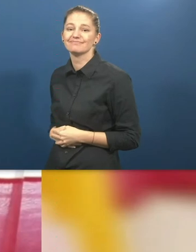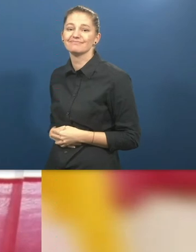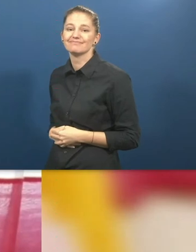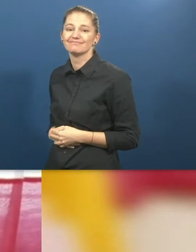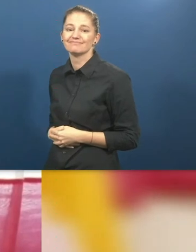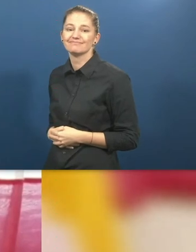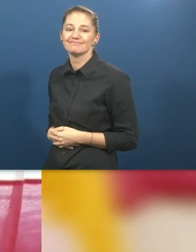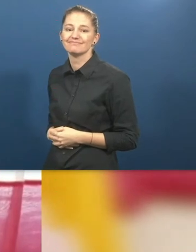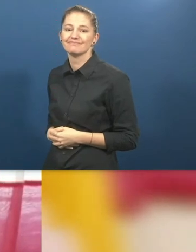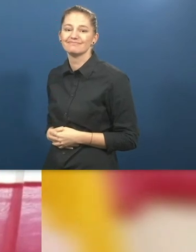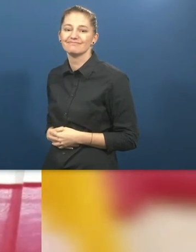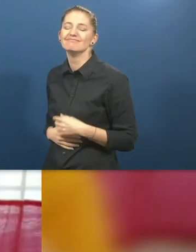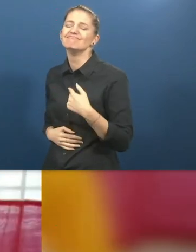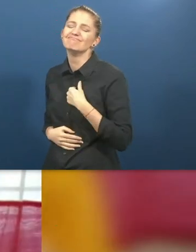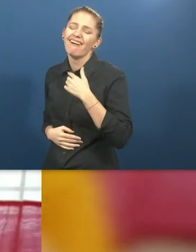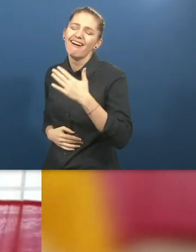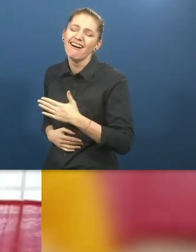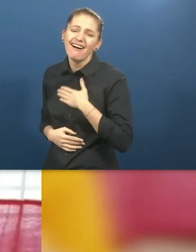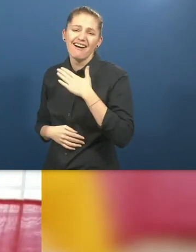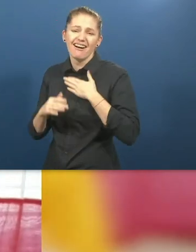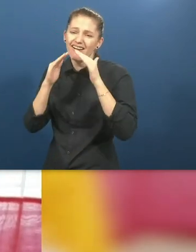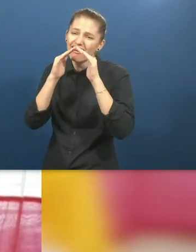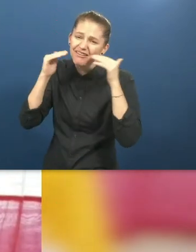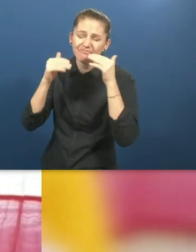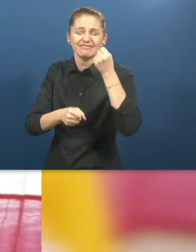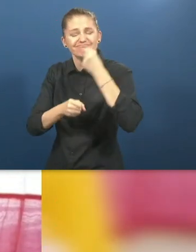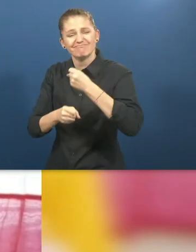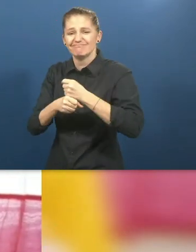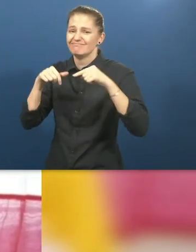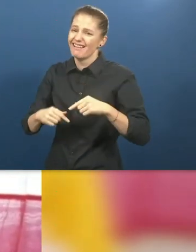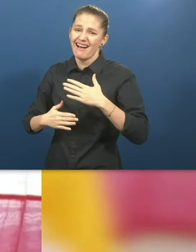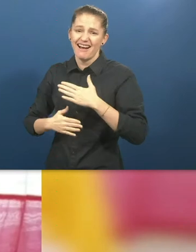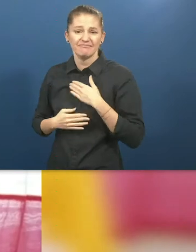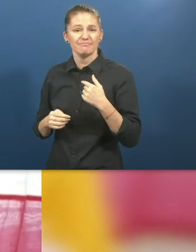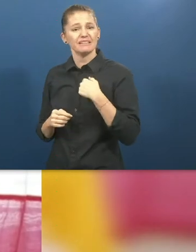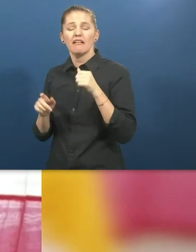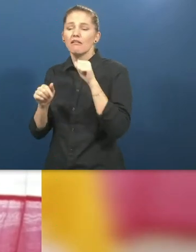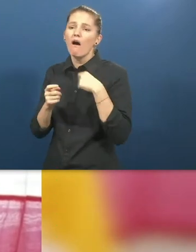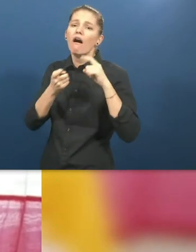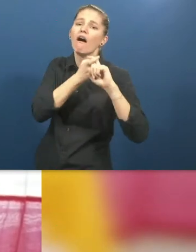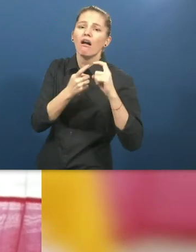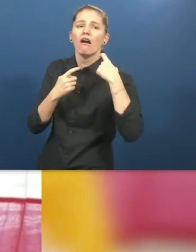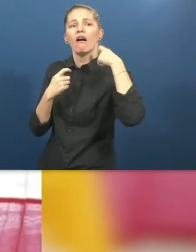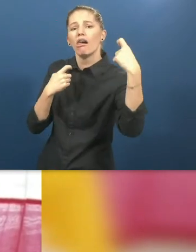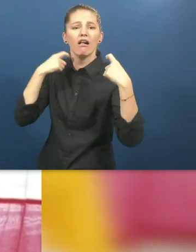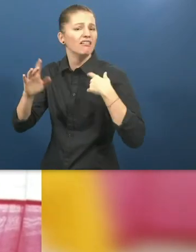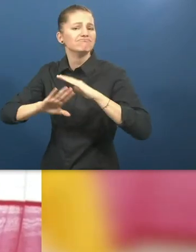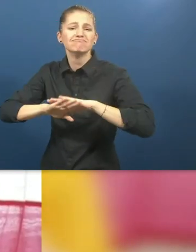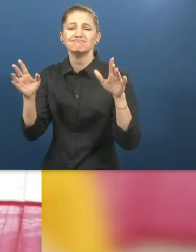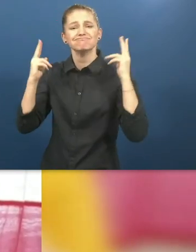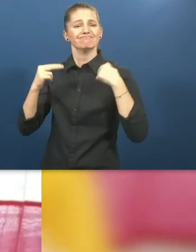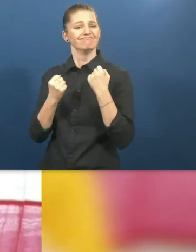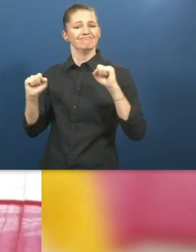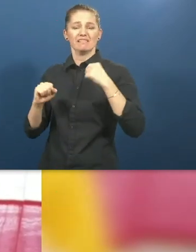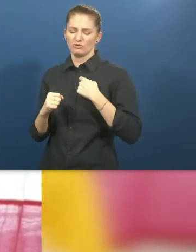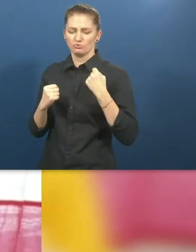I'm very happy to work there. I'm not depending anyone. I'm becoming strong day by day. I'm working